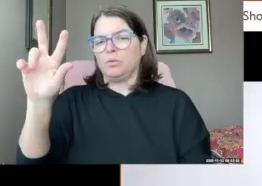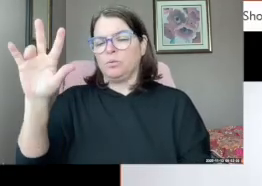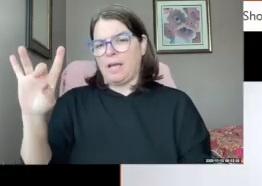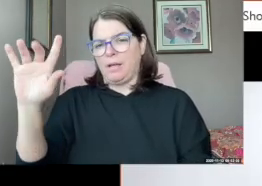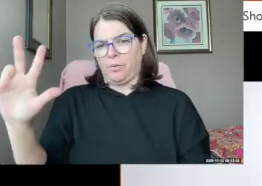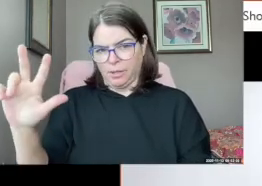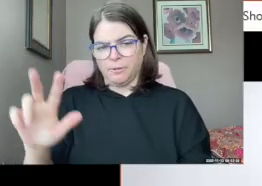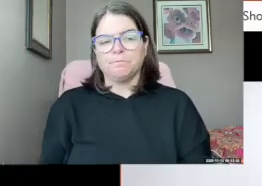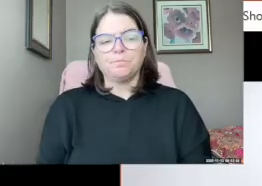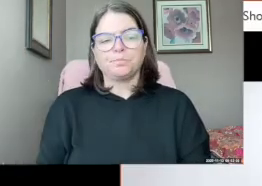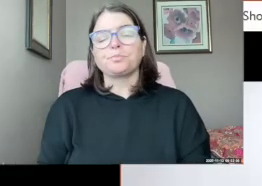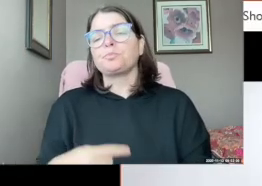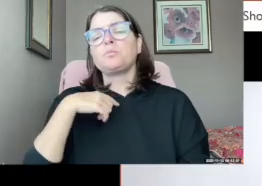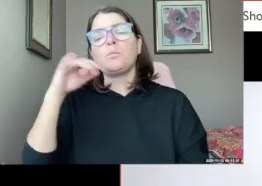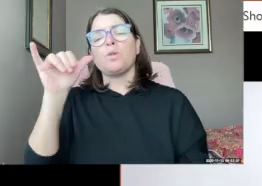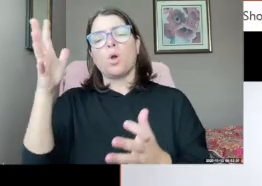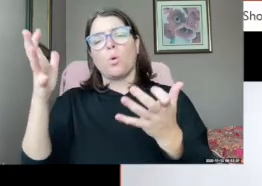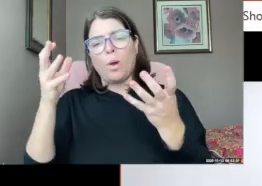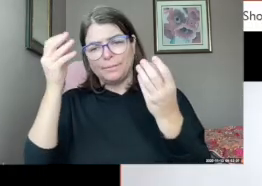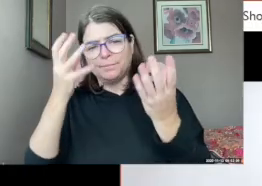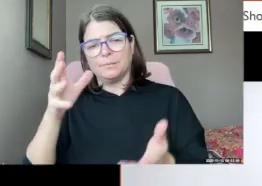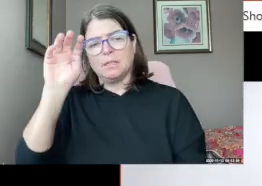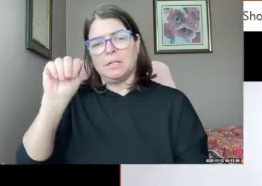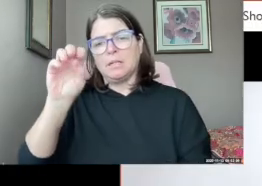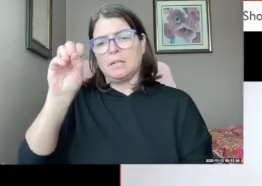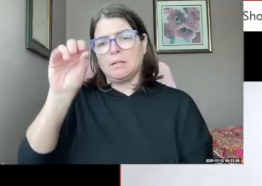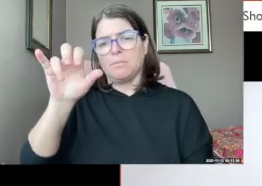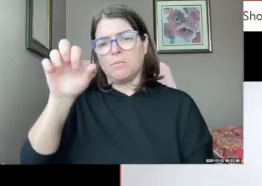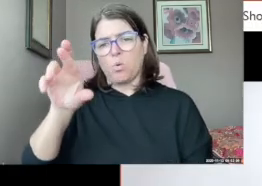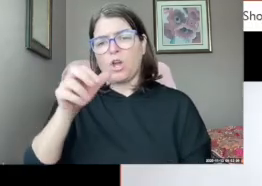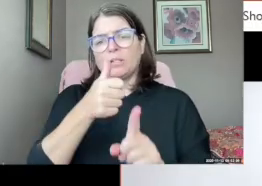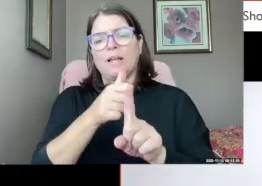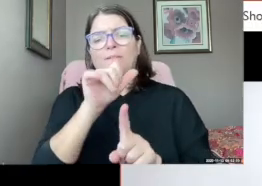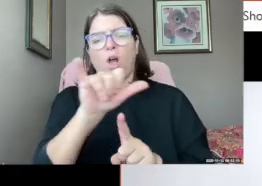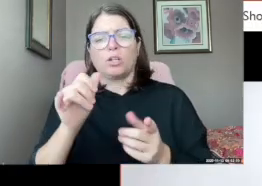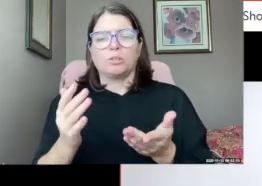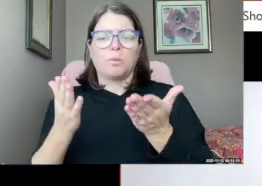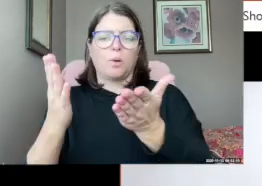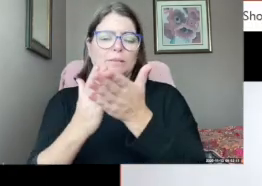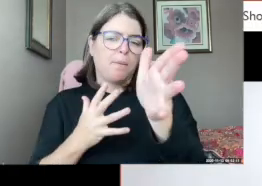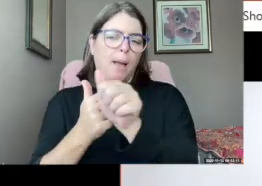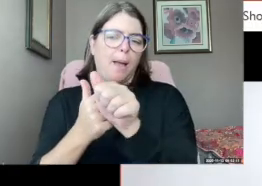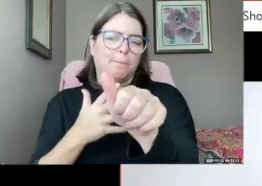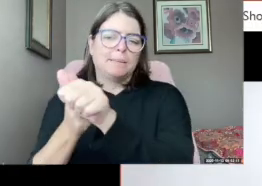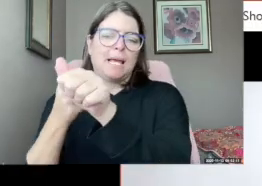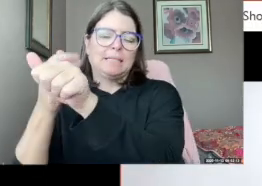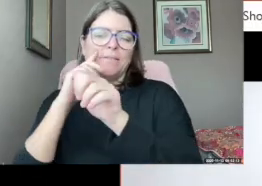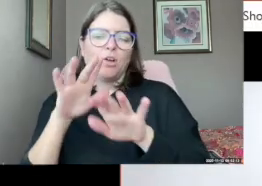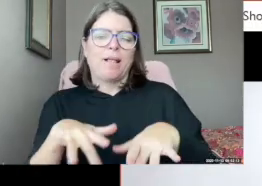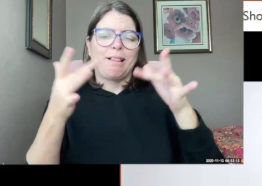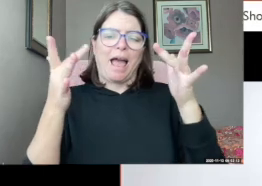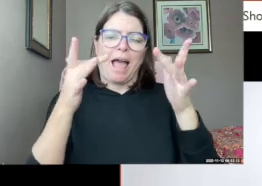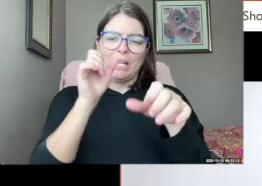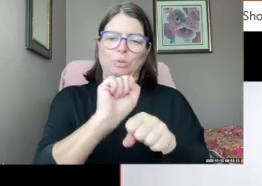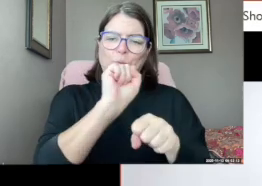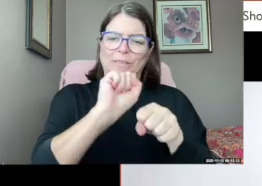283. I'd like to also note that Moyer is also currently proposing updates for their light-duty